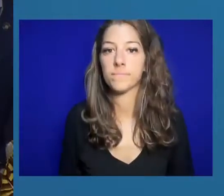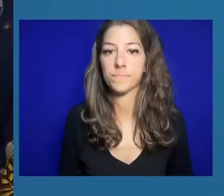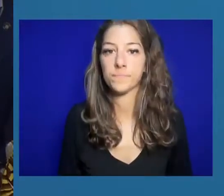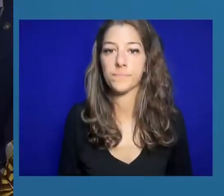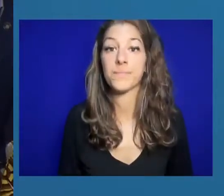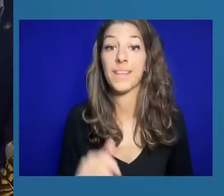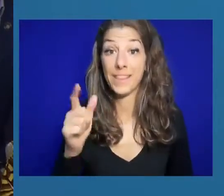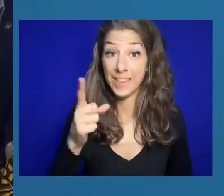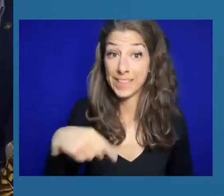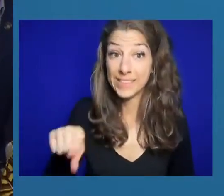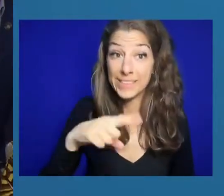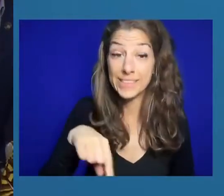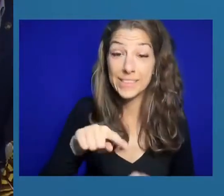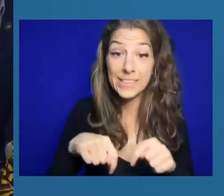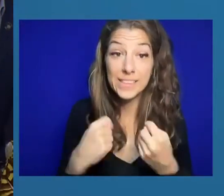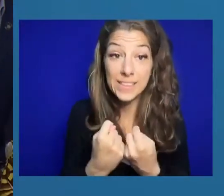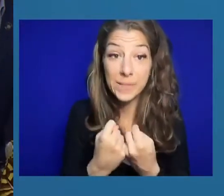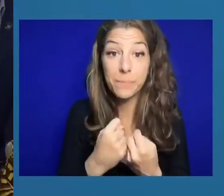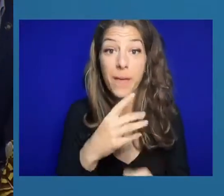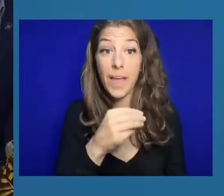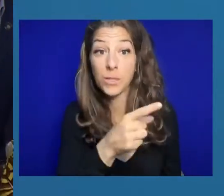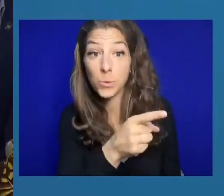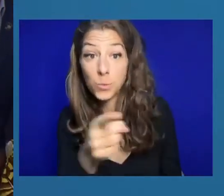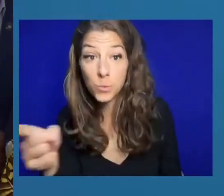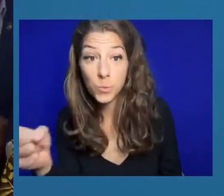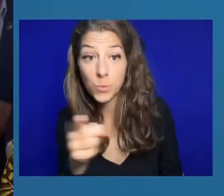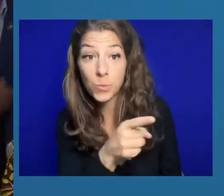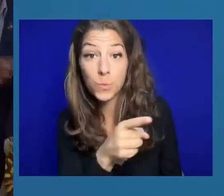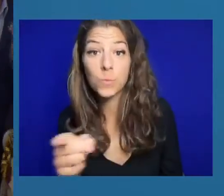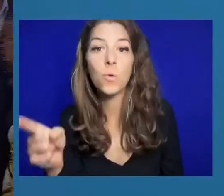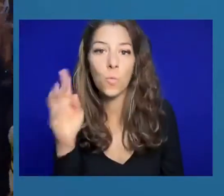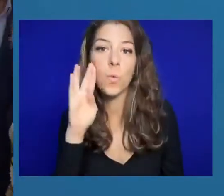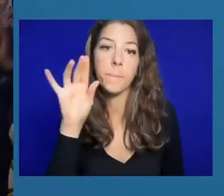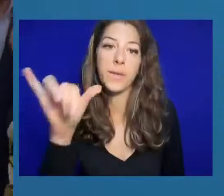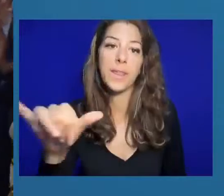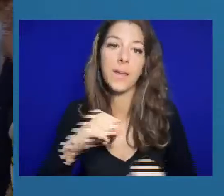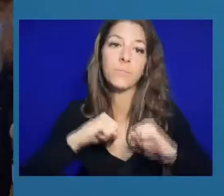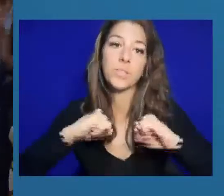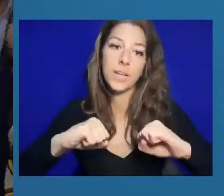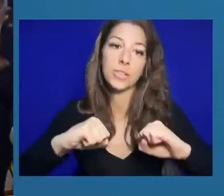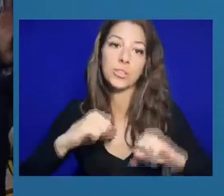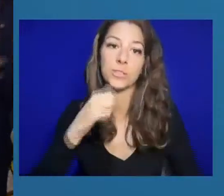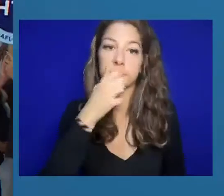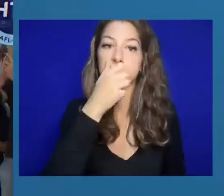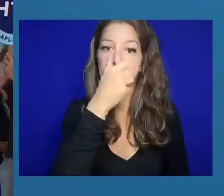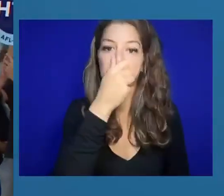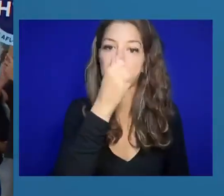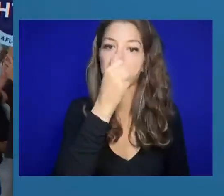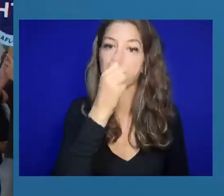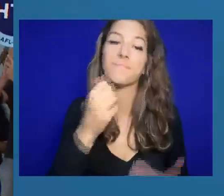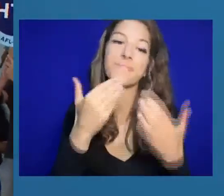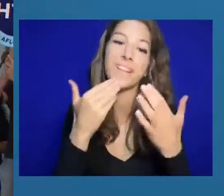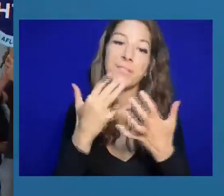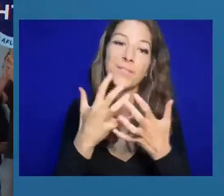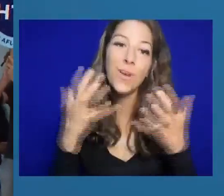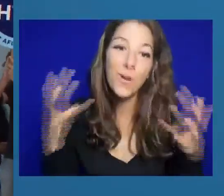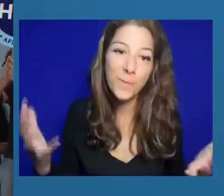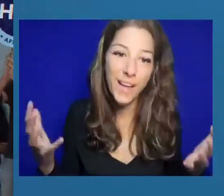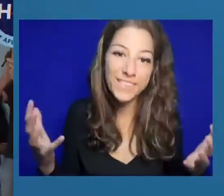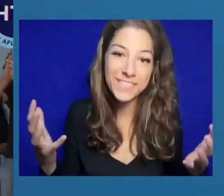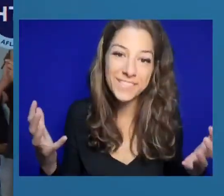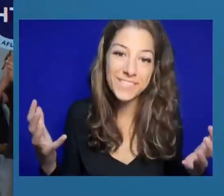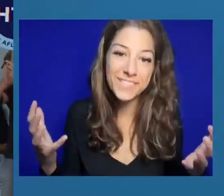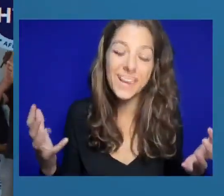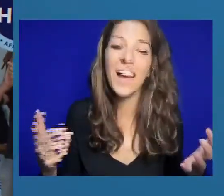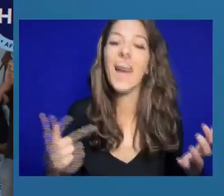team and you will be that umbrella. So thank you so much. I